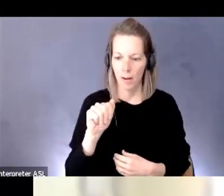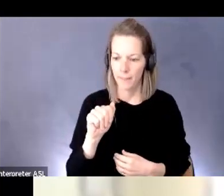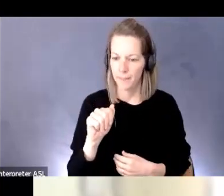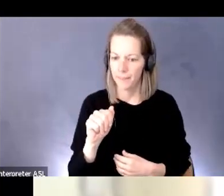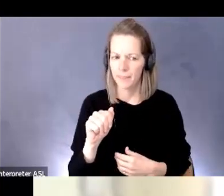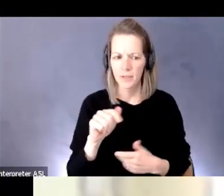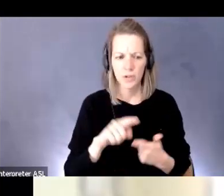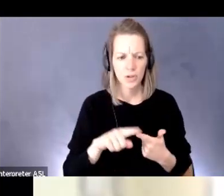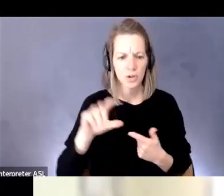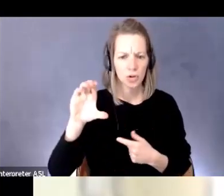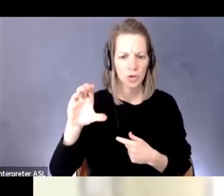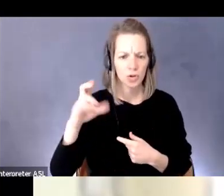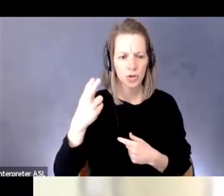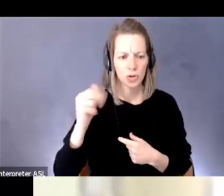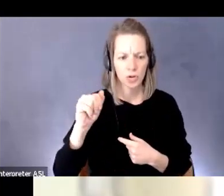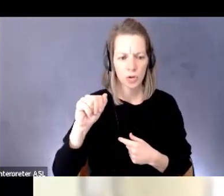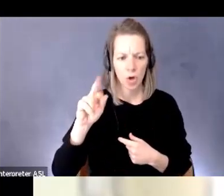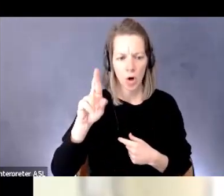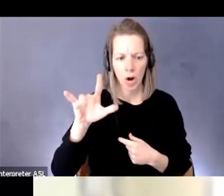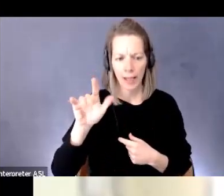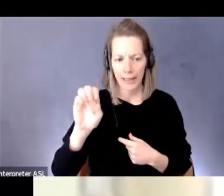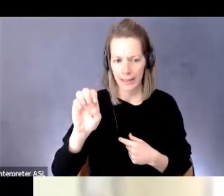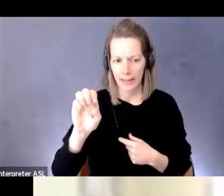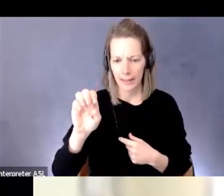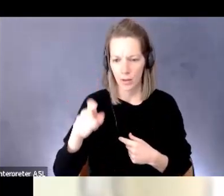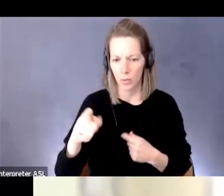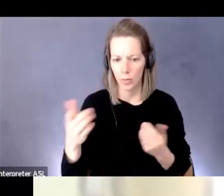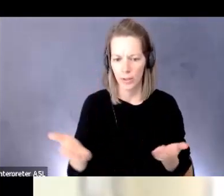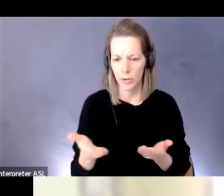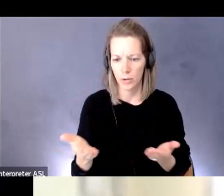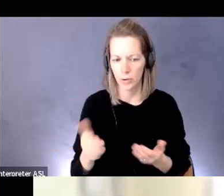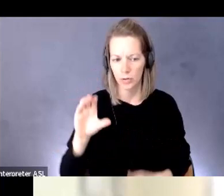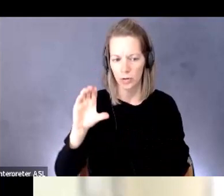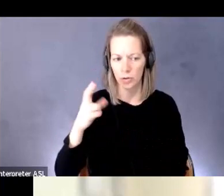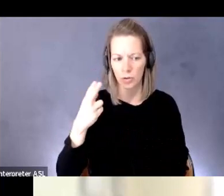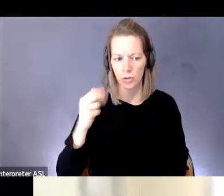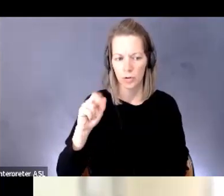Charlie Lakin, are you there?